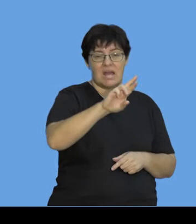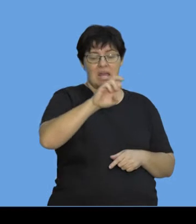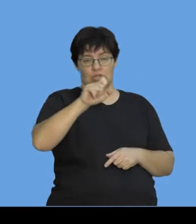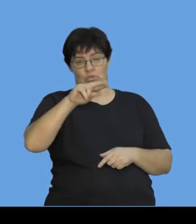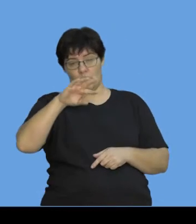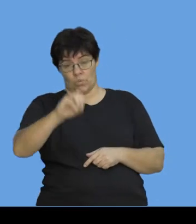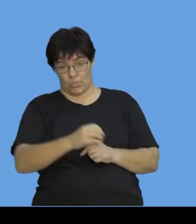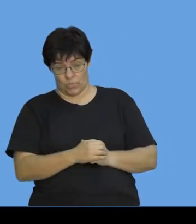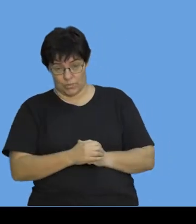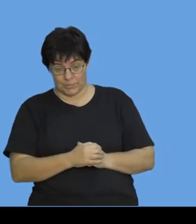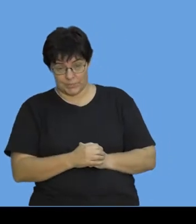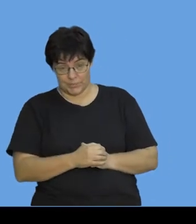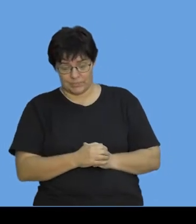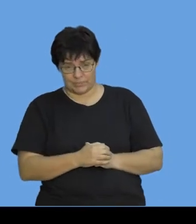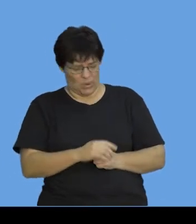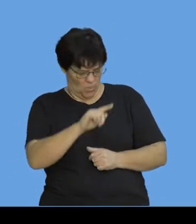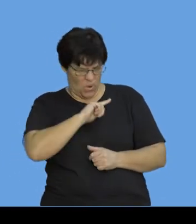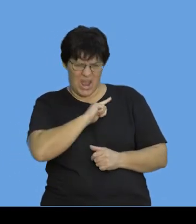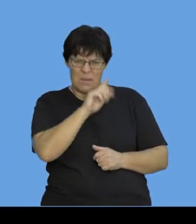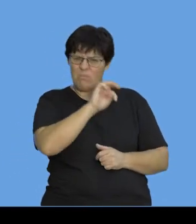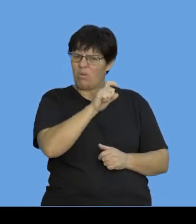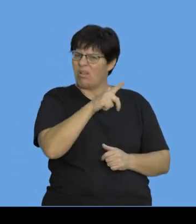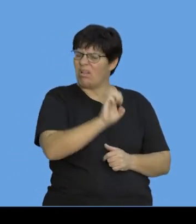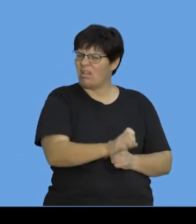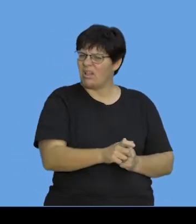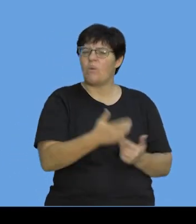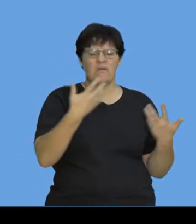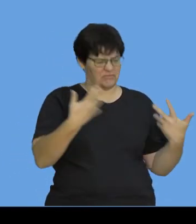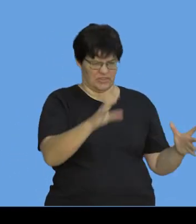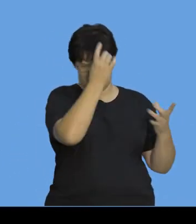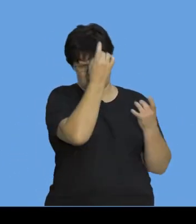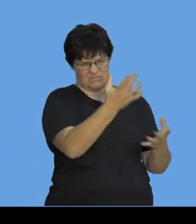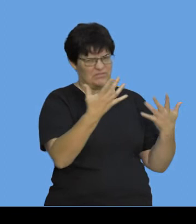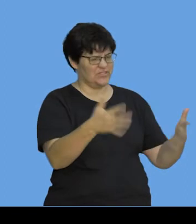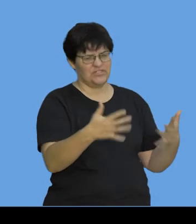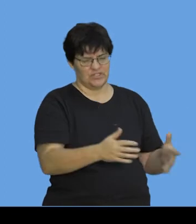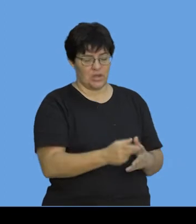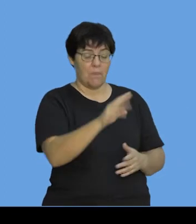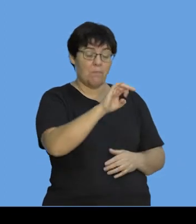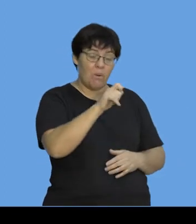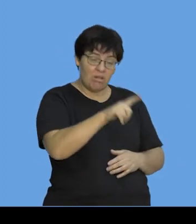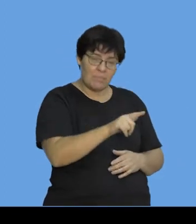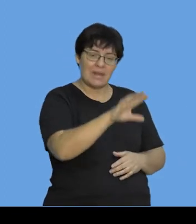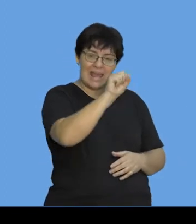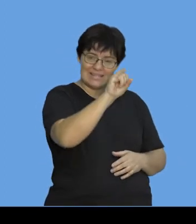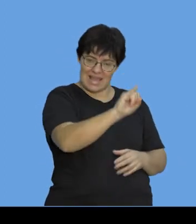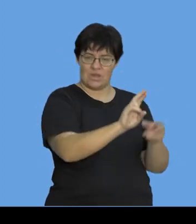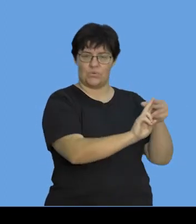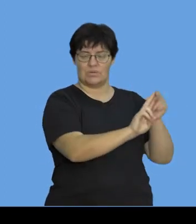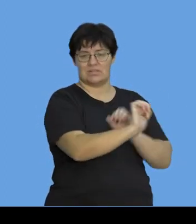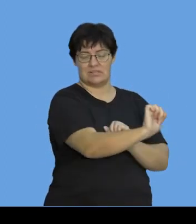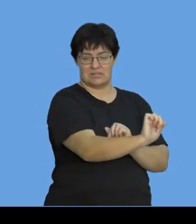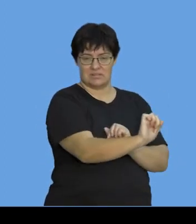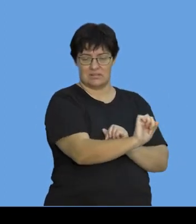tells us the mole ratio. Why the mole? I think we've overemphasized the fact that the mole is the SI unit. So, if